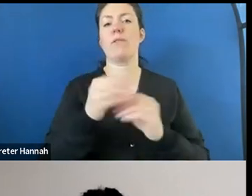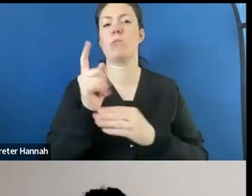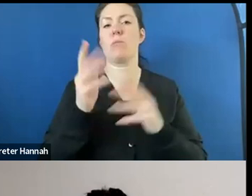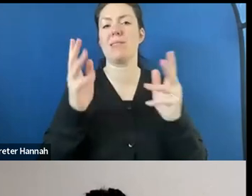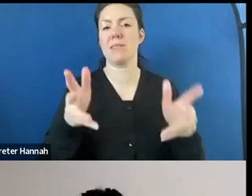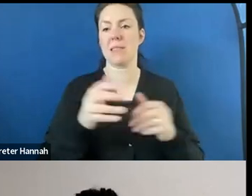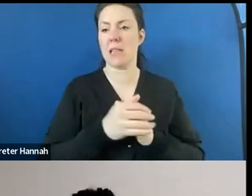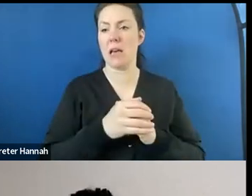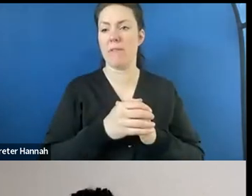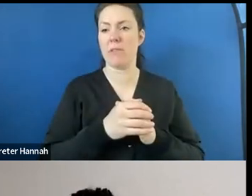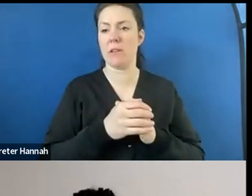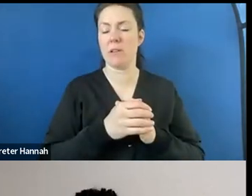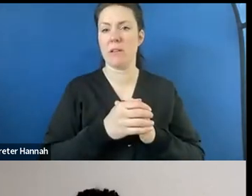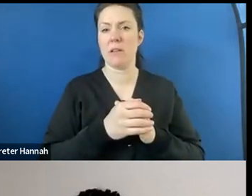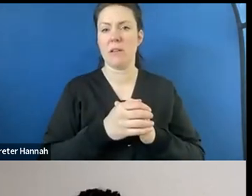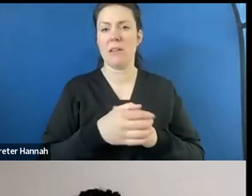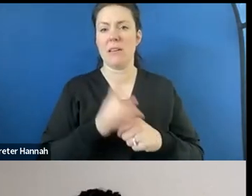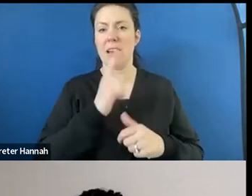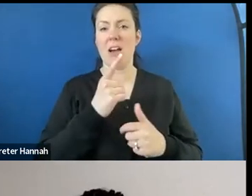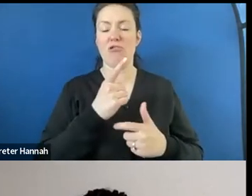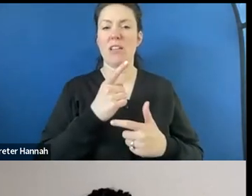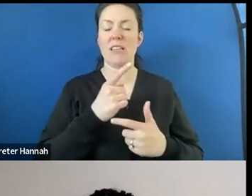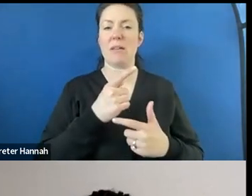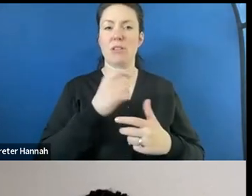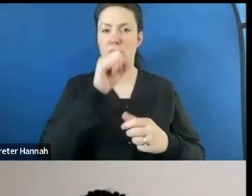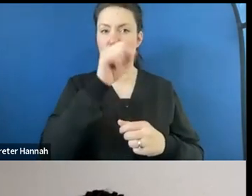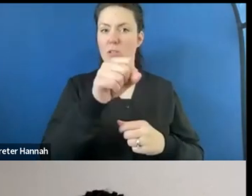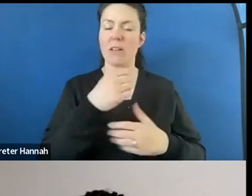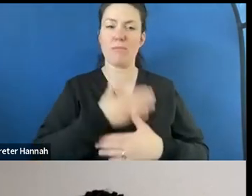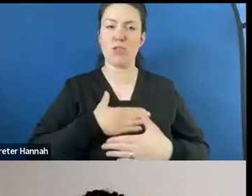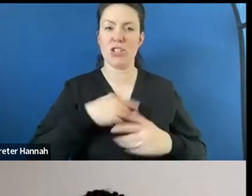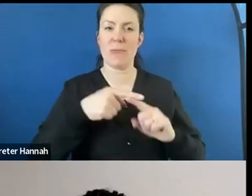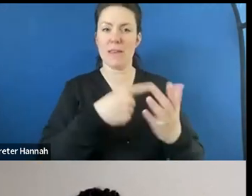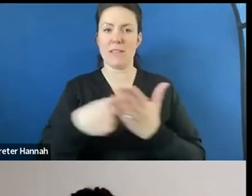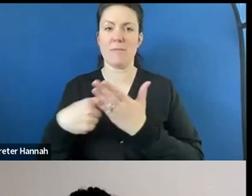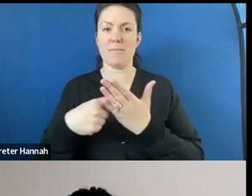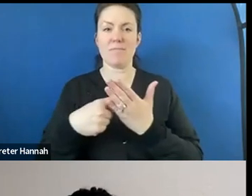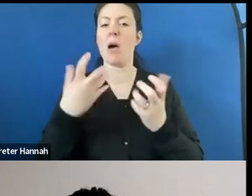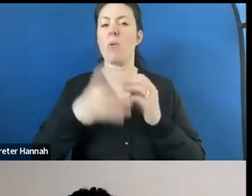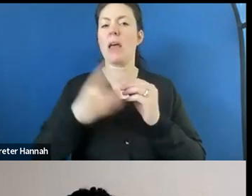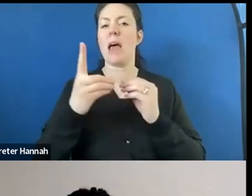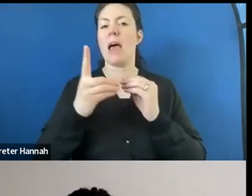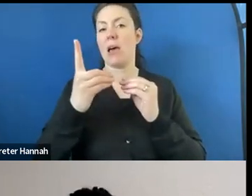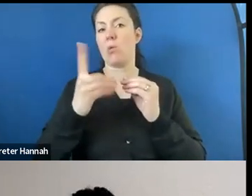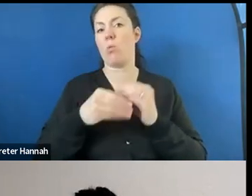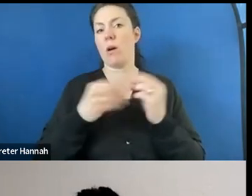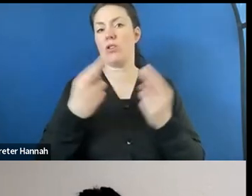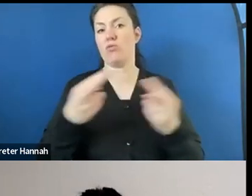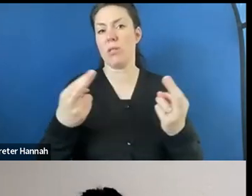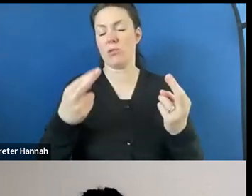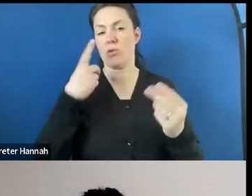say, I've been really loving and appreciating this conversation. I'm also going to add one resource for folks, which is something that hasn't come up